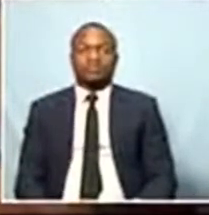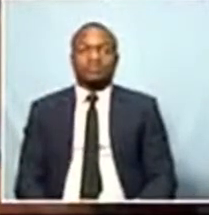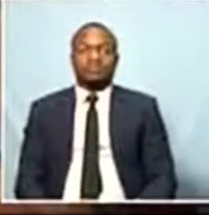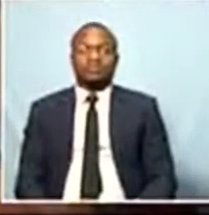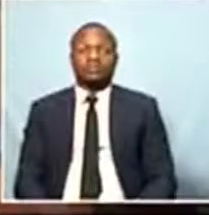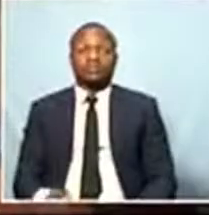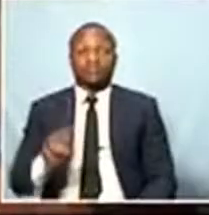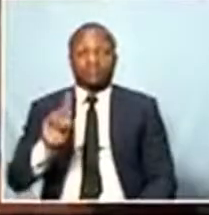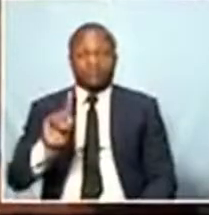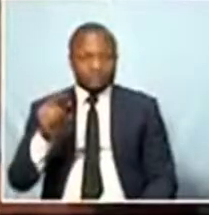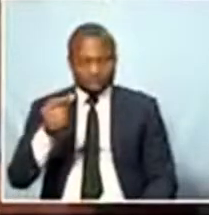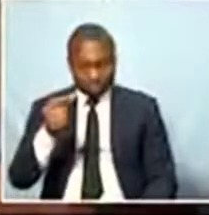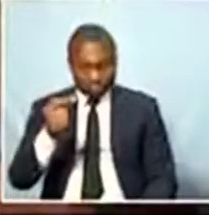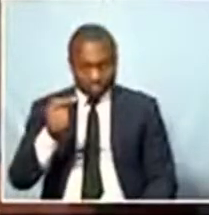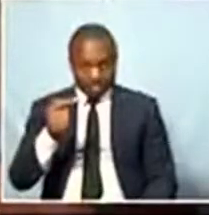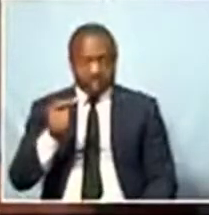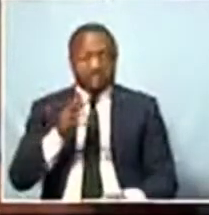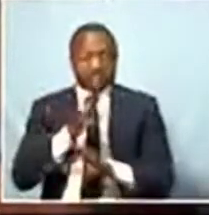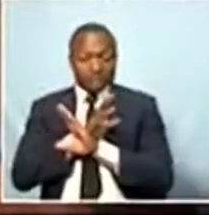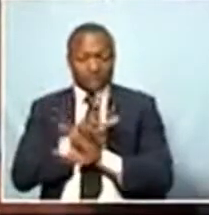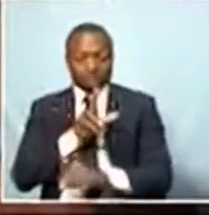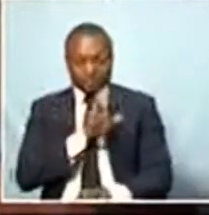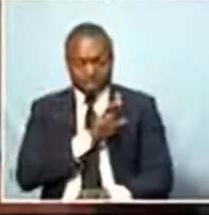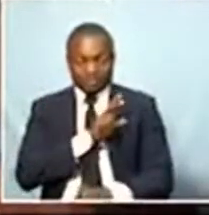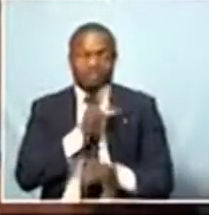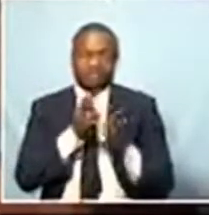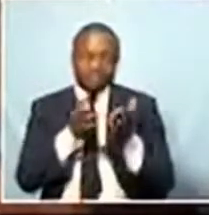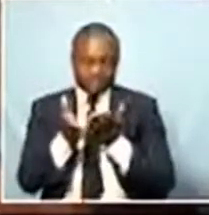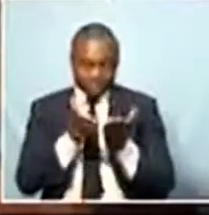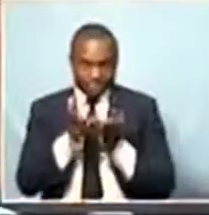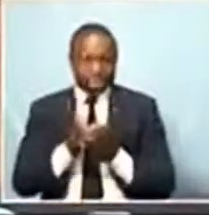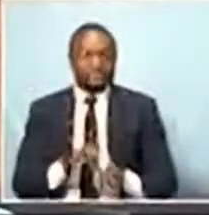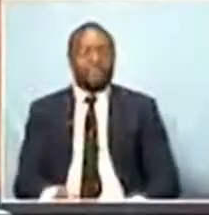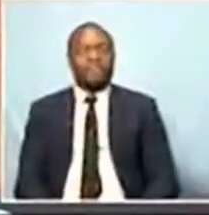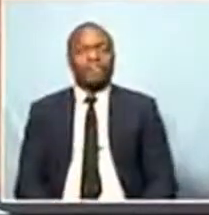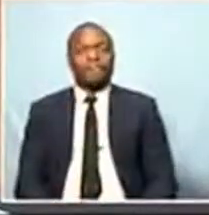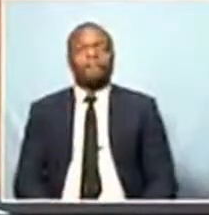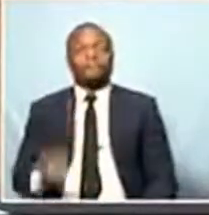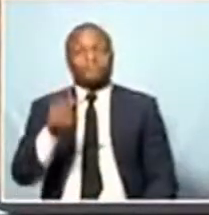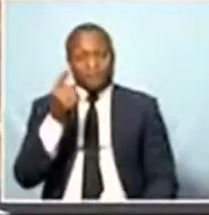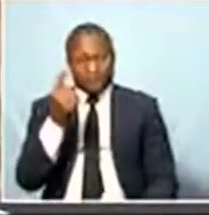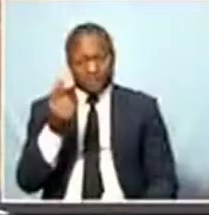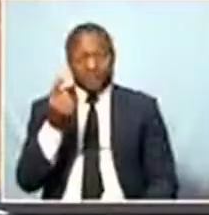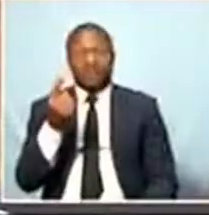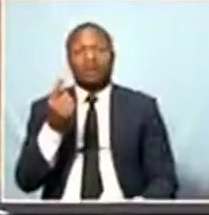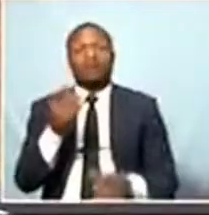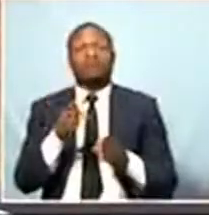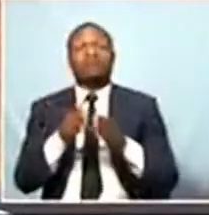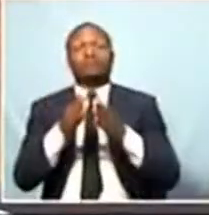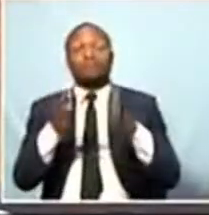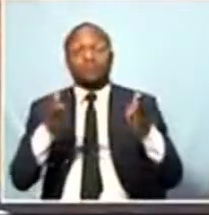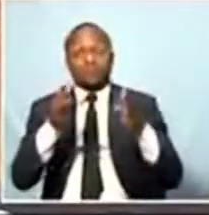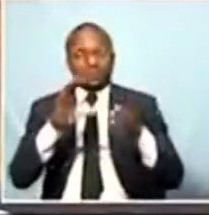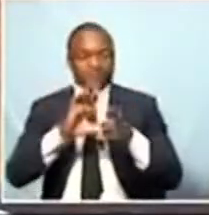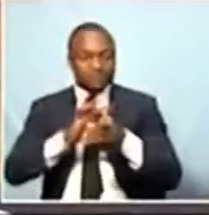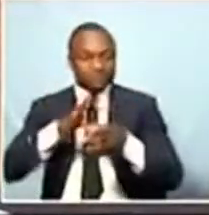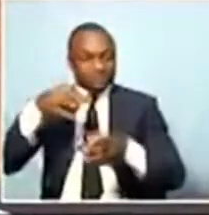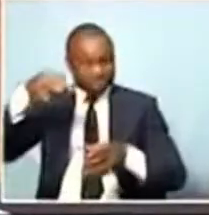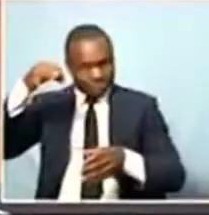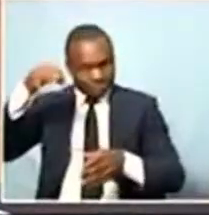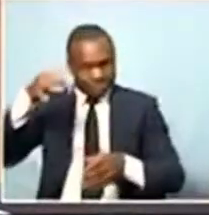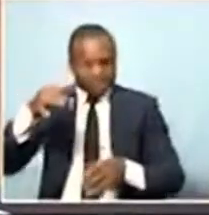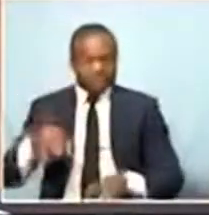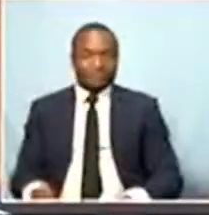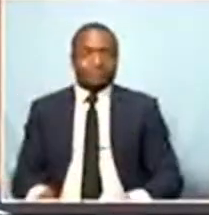So, DG, the Zambia Police Service is one of the key stakeholders